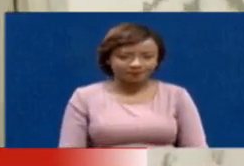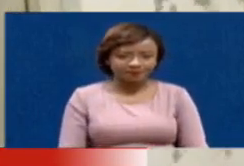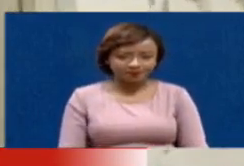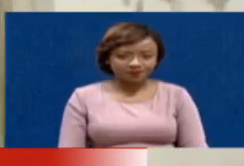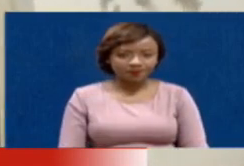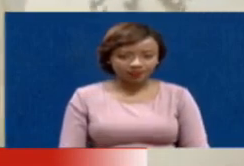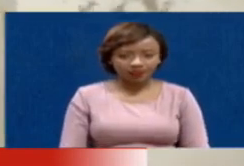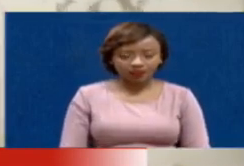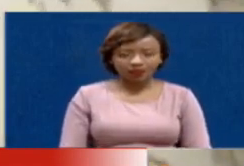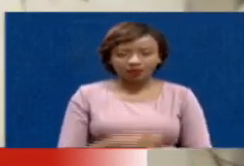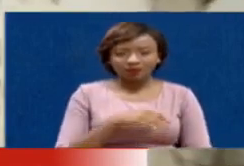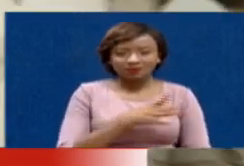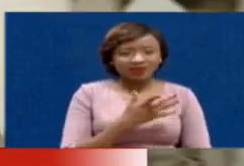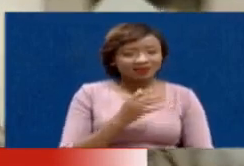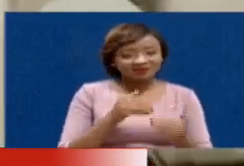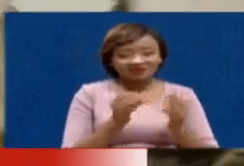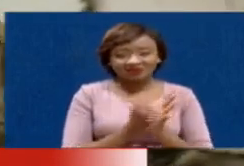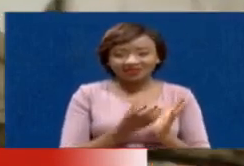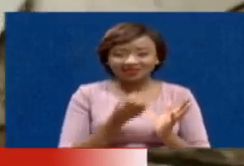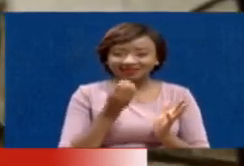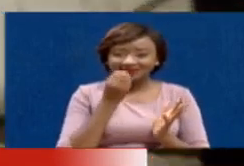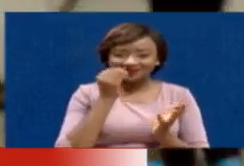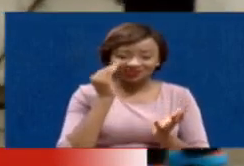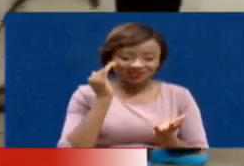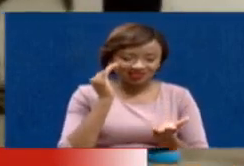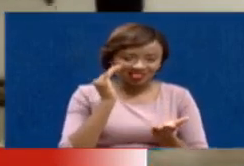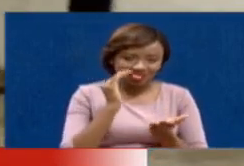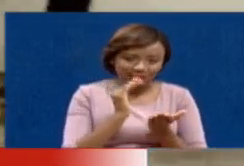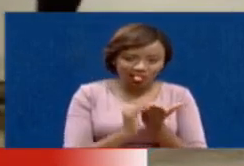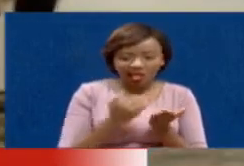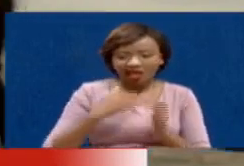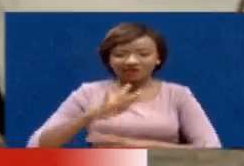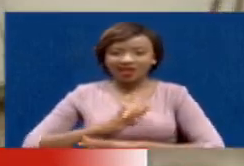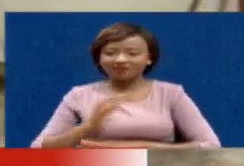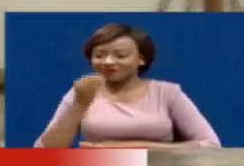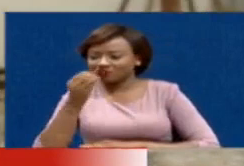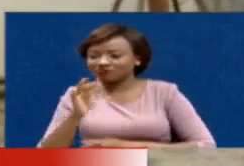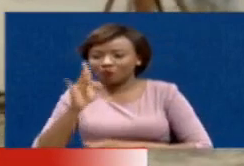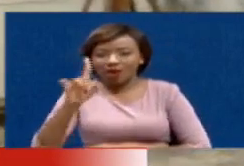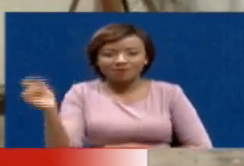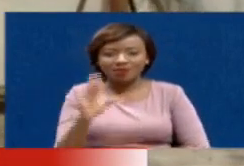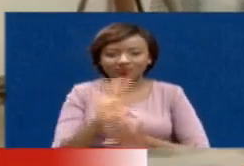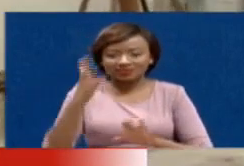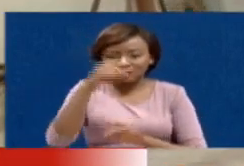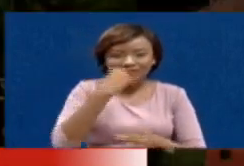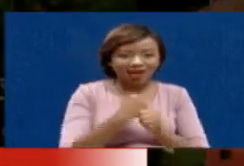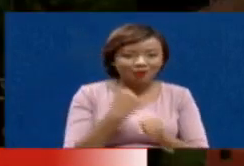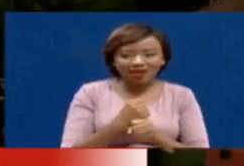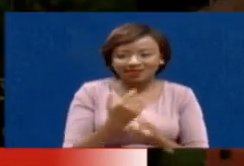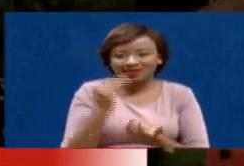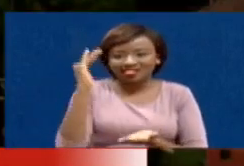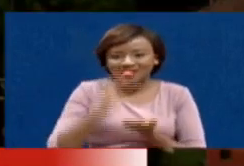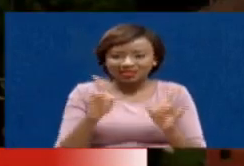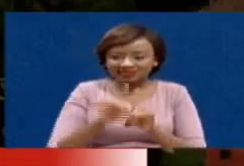The family's supplies are running thin. Sylvia has just enough for a month. With her work severely affected and all her payments being out